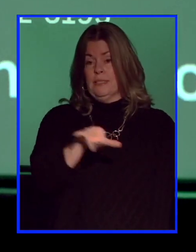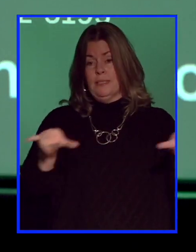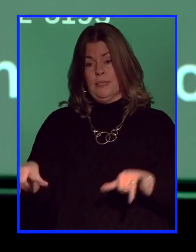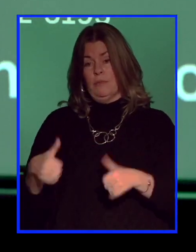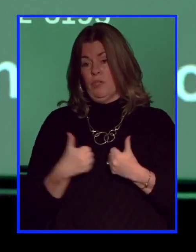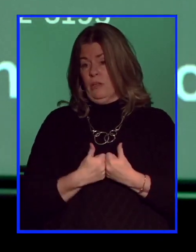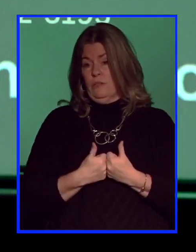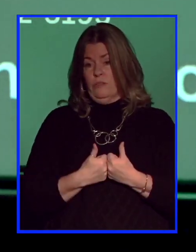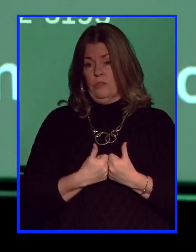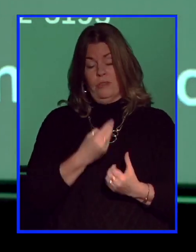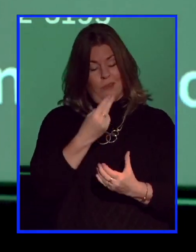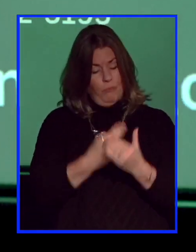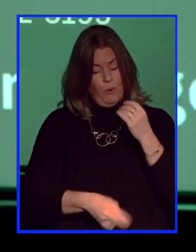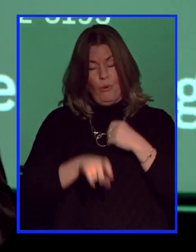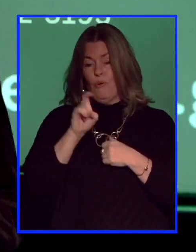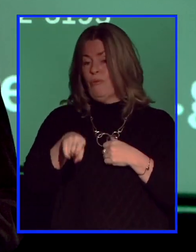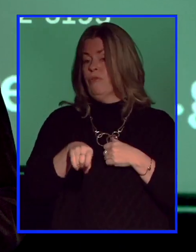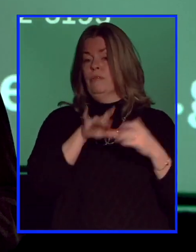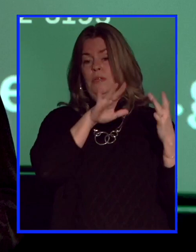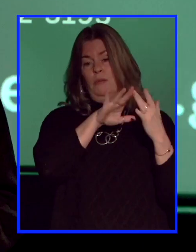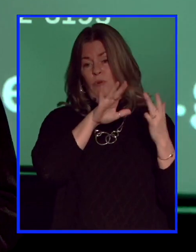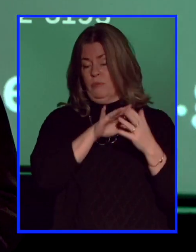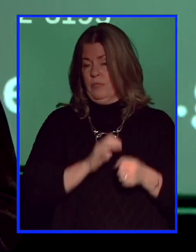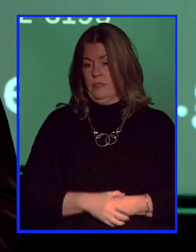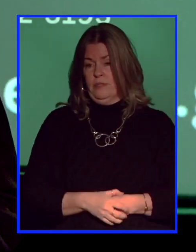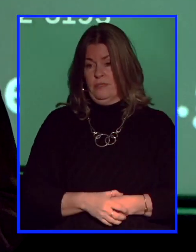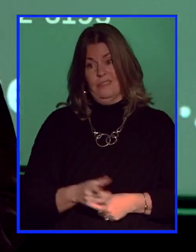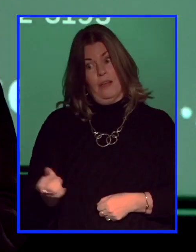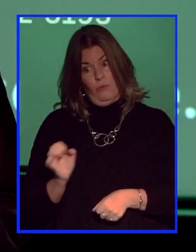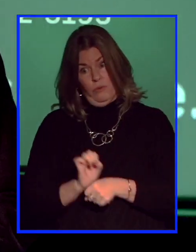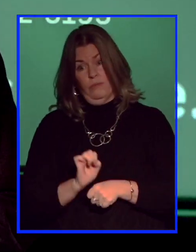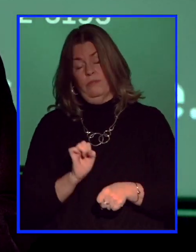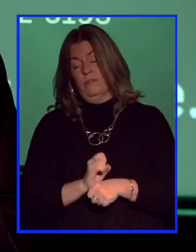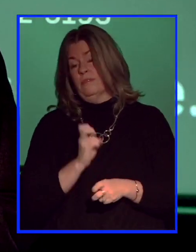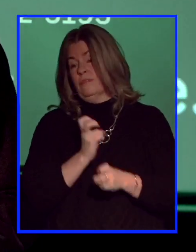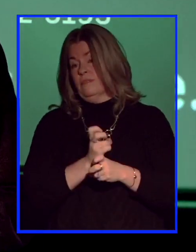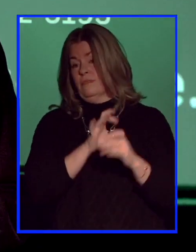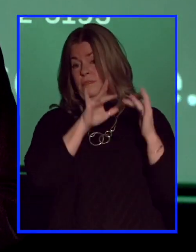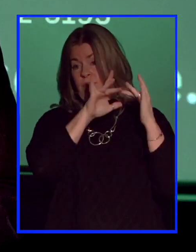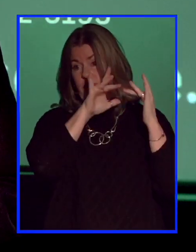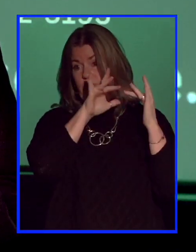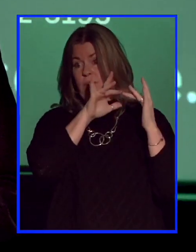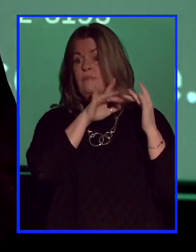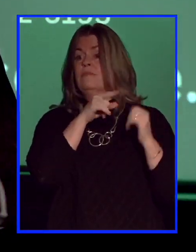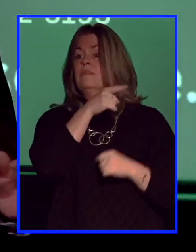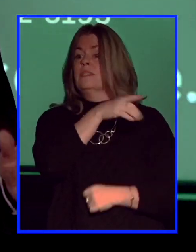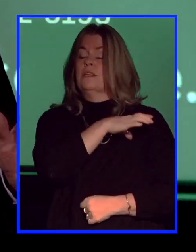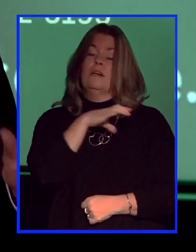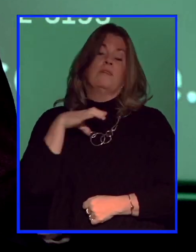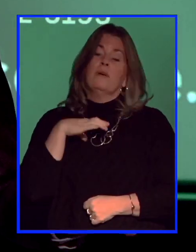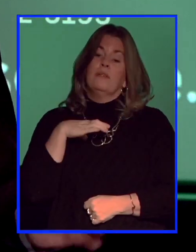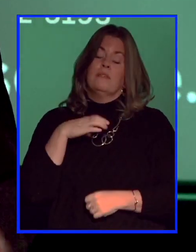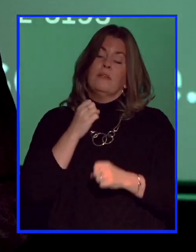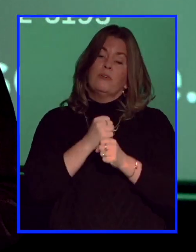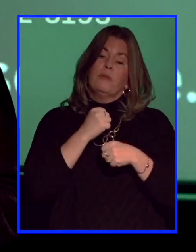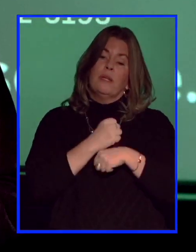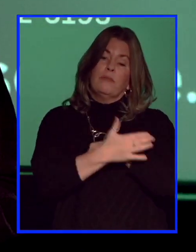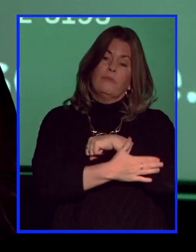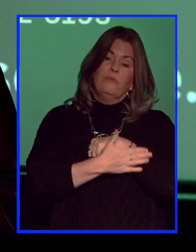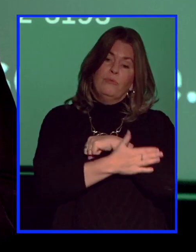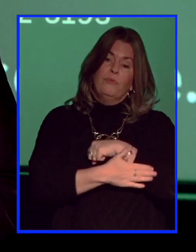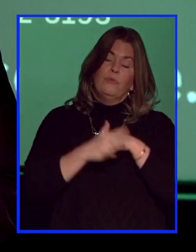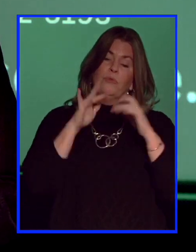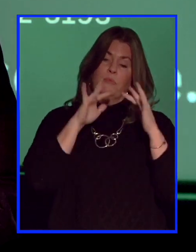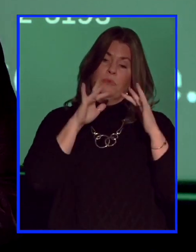broadband. And I worked hard on broadband while I was in Congress and created the Rural Broadband